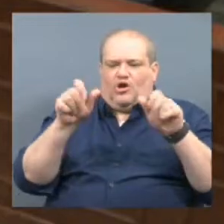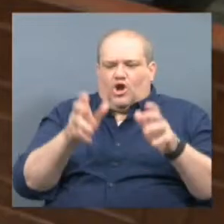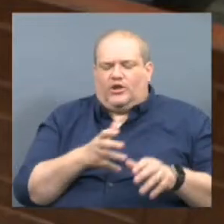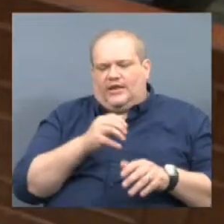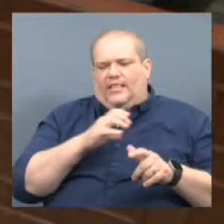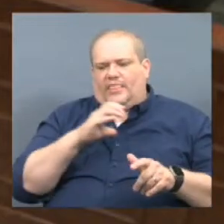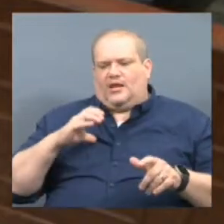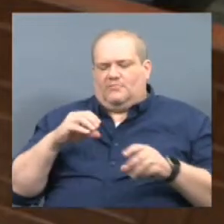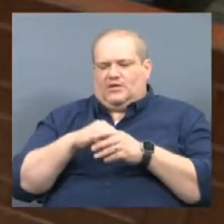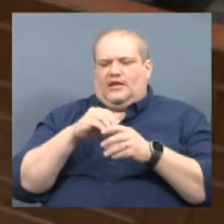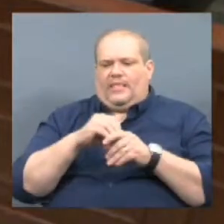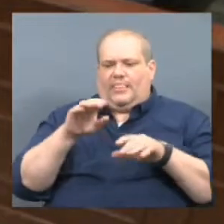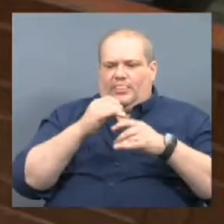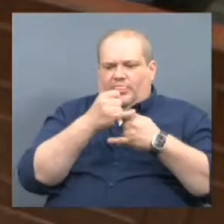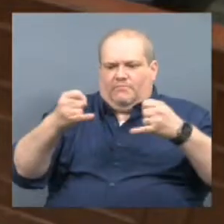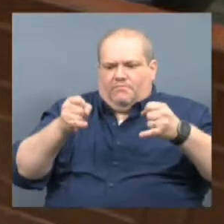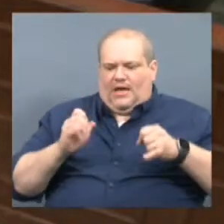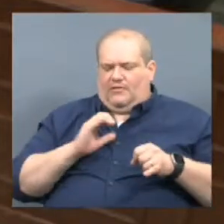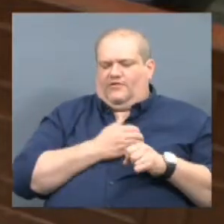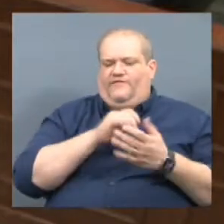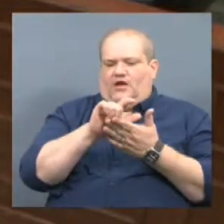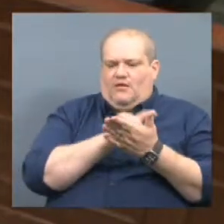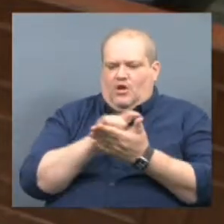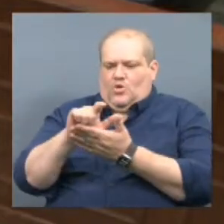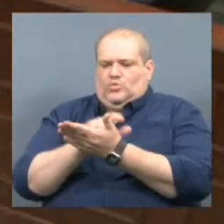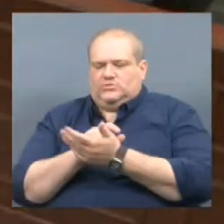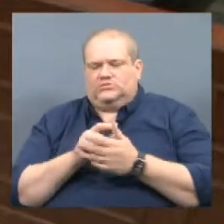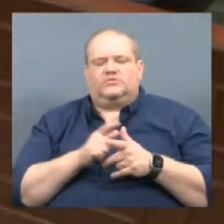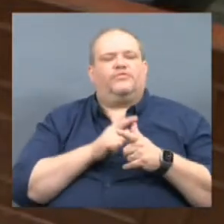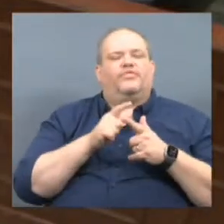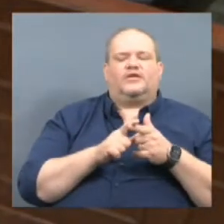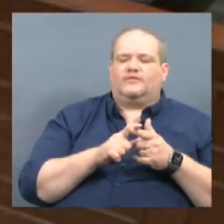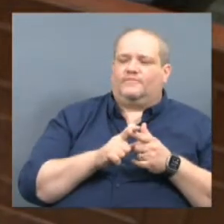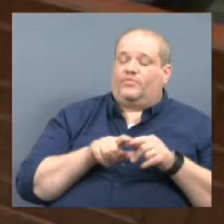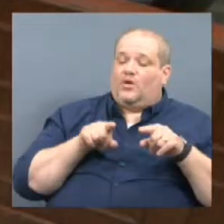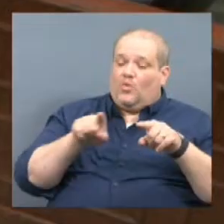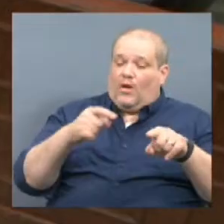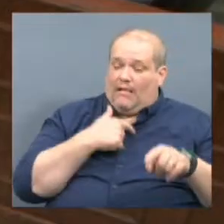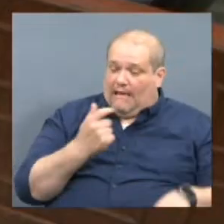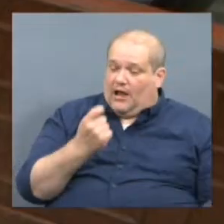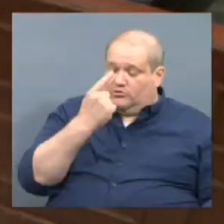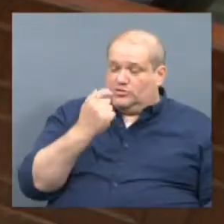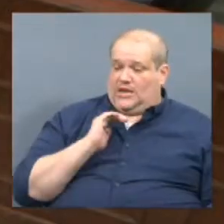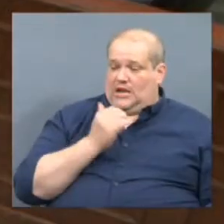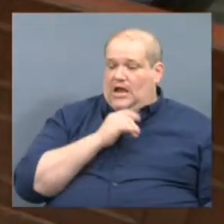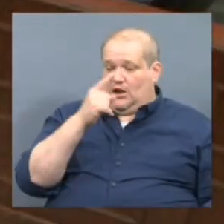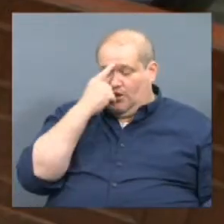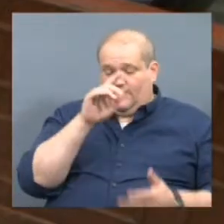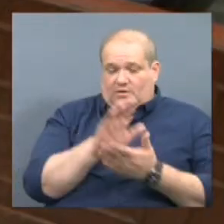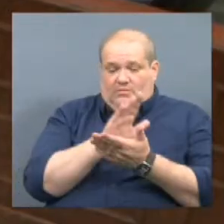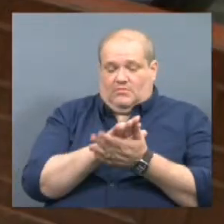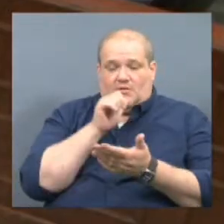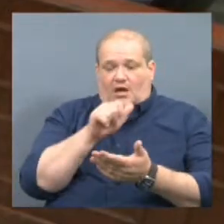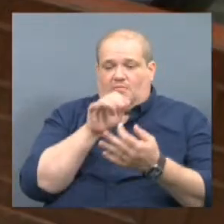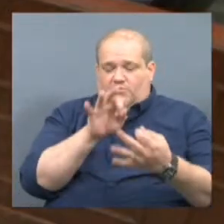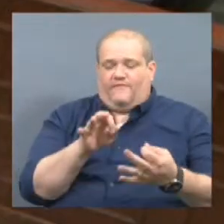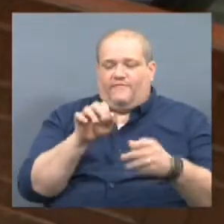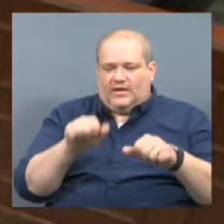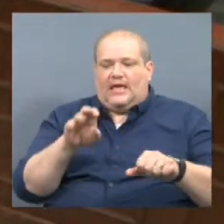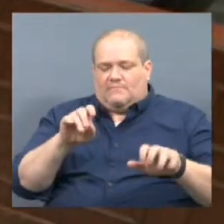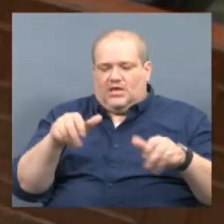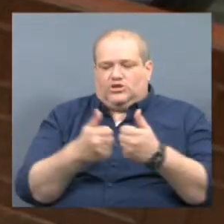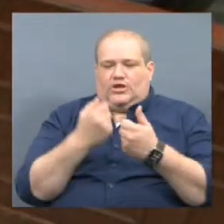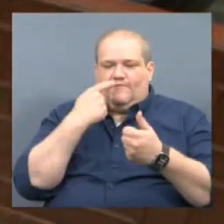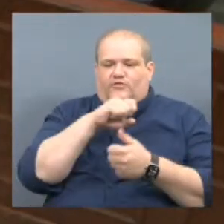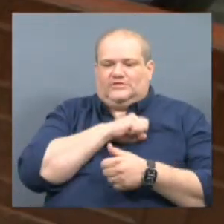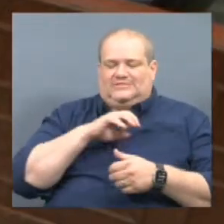and a commissioner within the bounds of our codes and ordinances. While I understand that our governing documents are not perfect and it can be a challenge